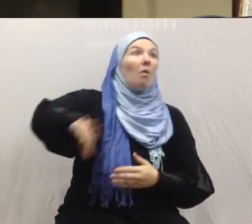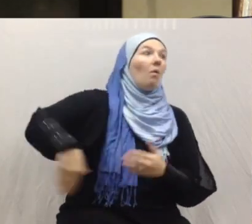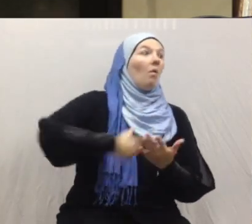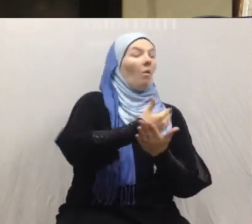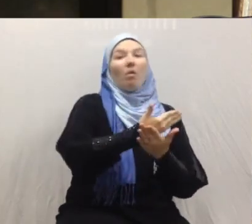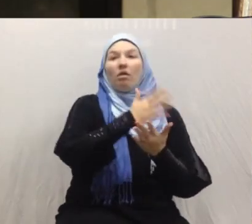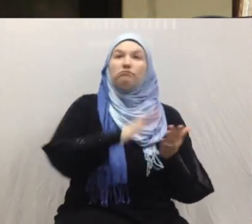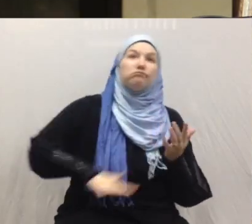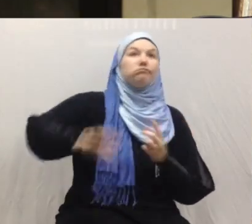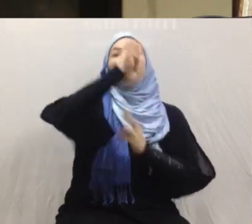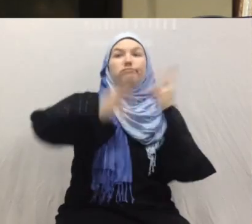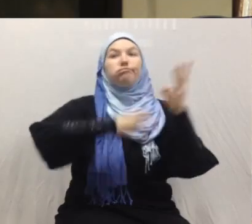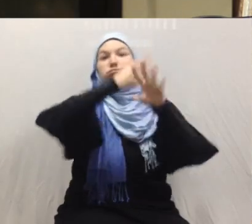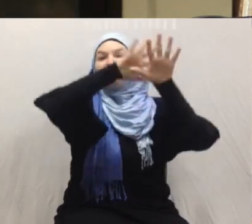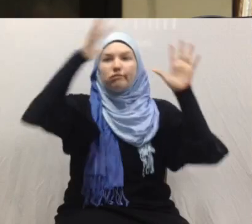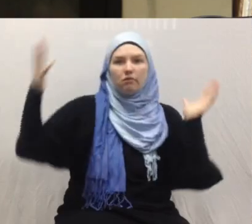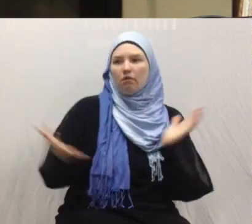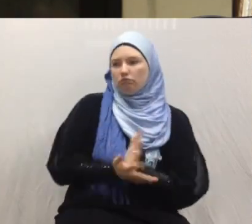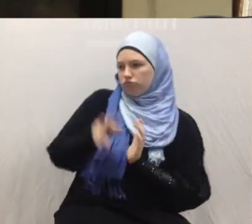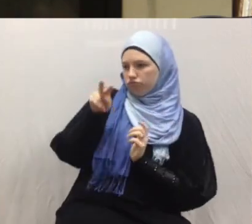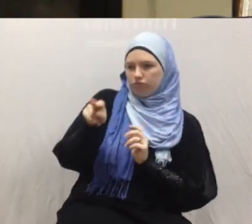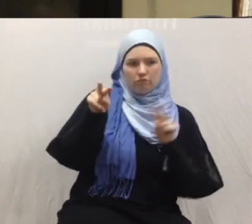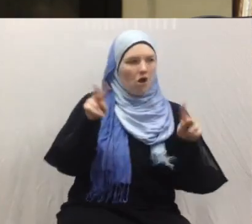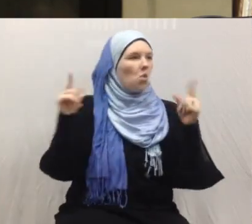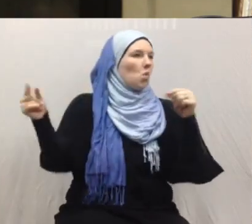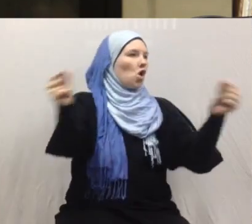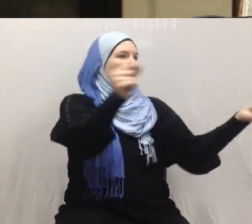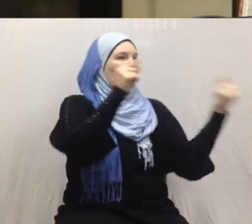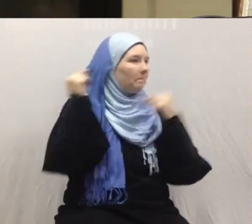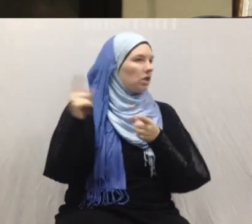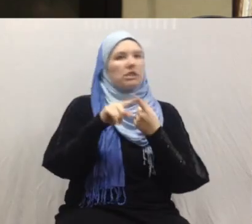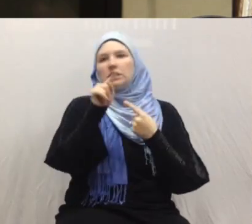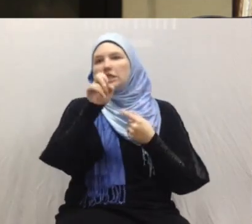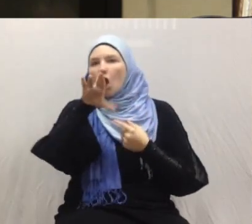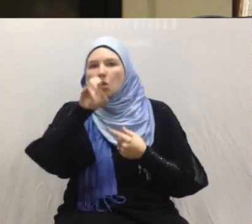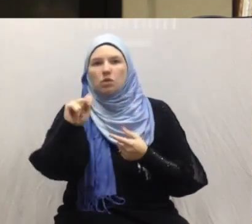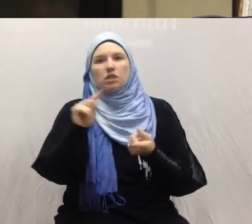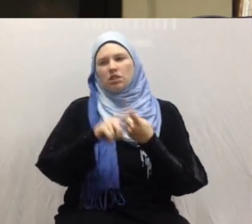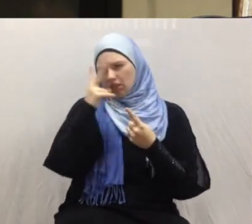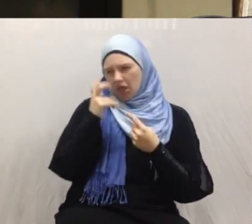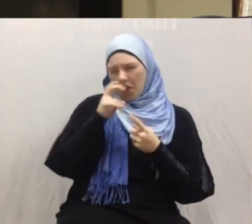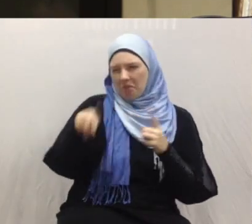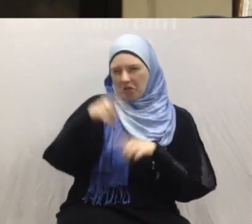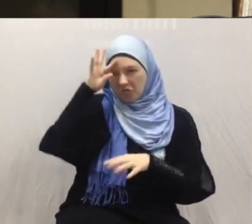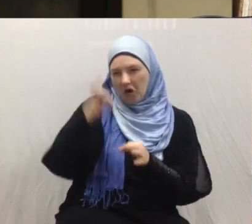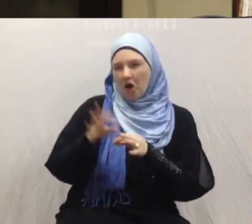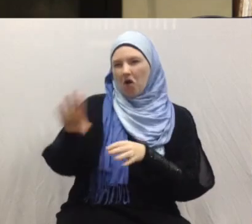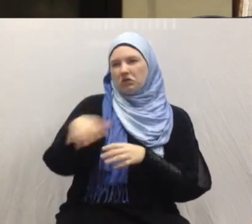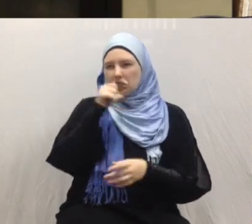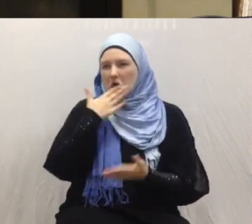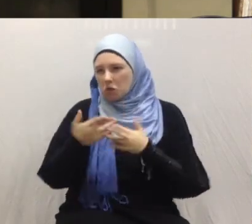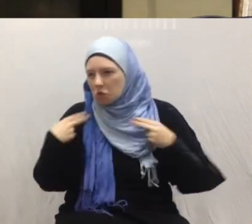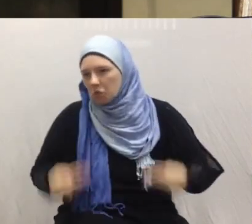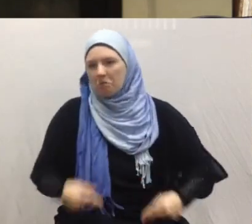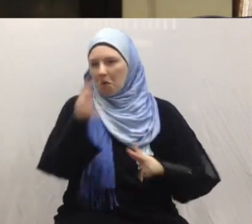community worldwide was subjected to rumors, innuendos, casting doubts about our humanity